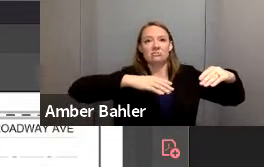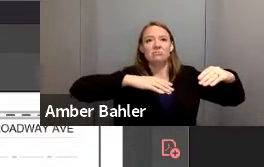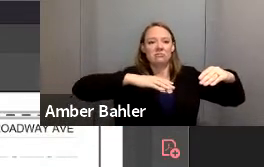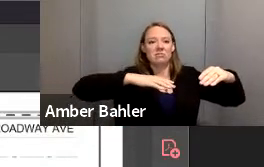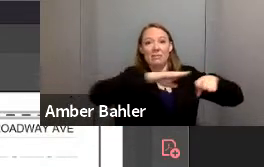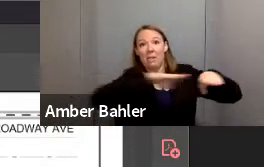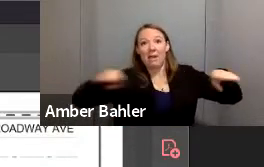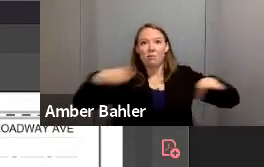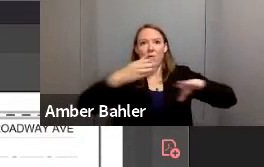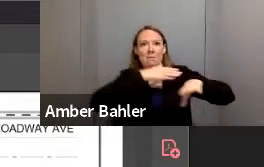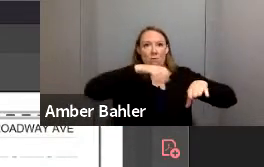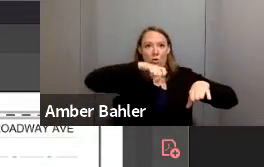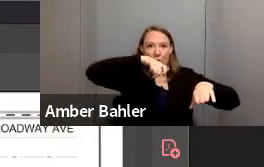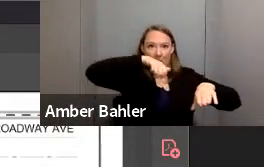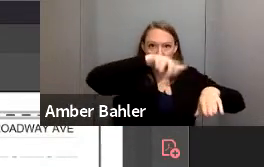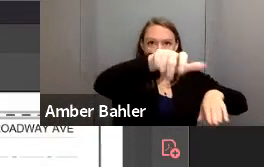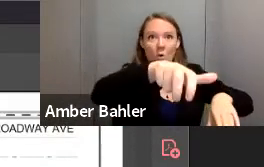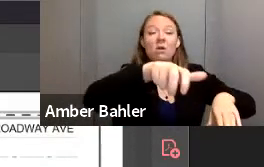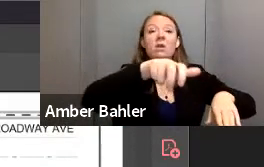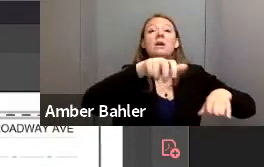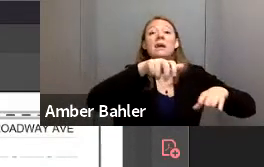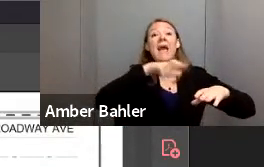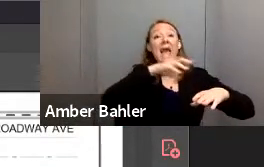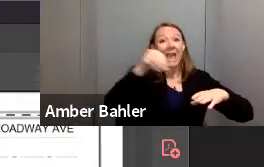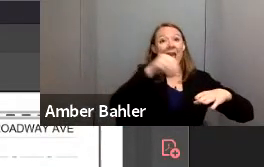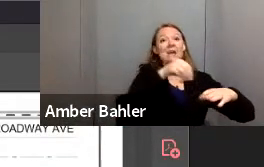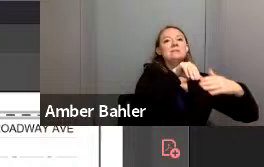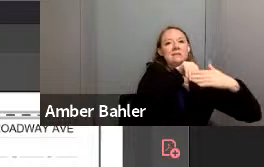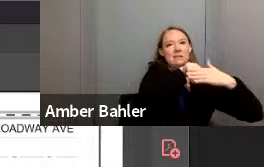the exit of the station itself. So